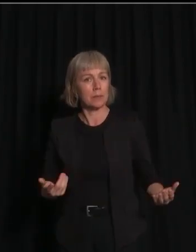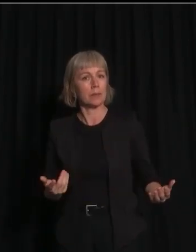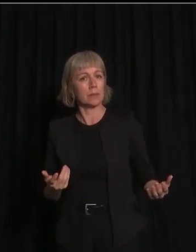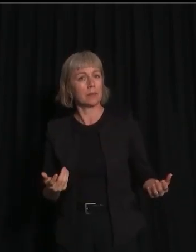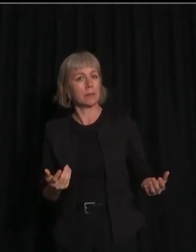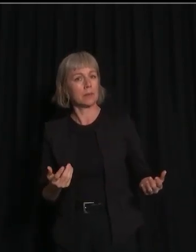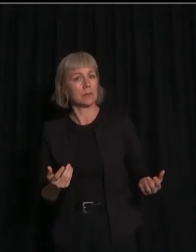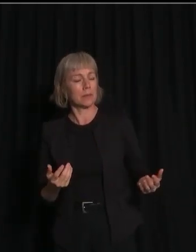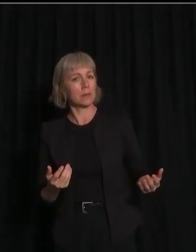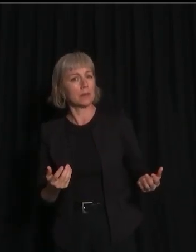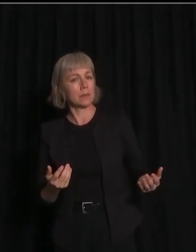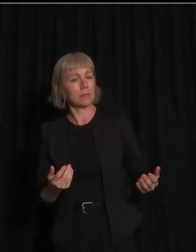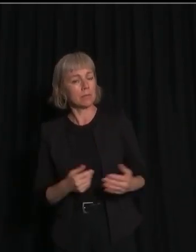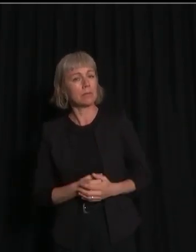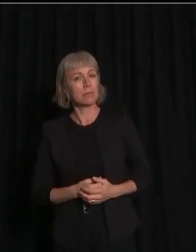until you can, like,